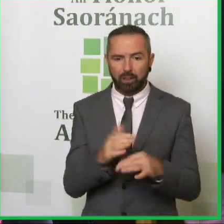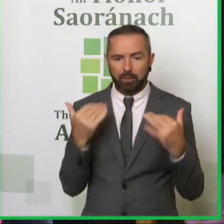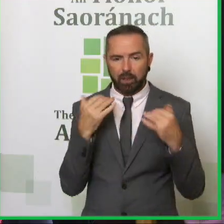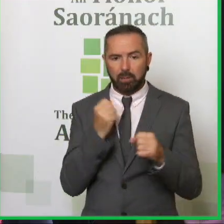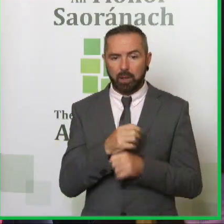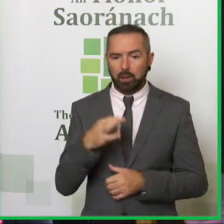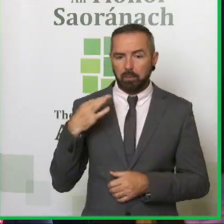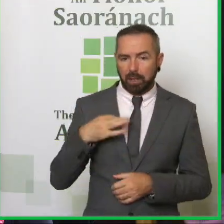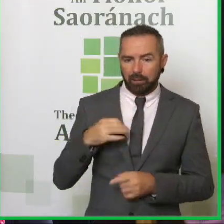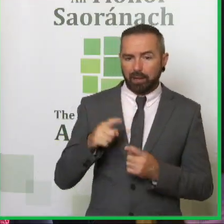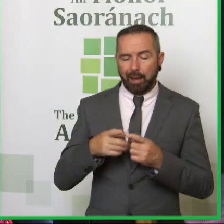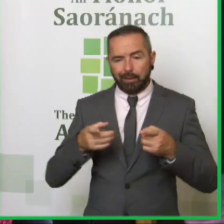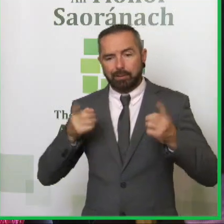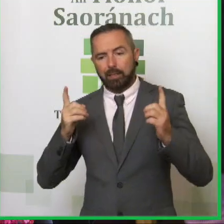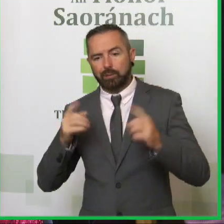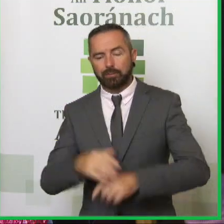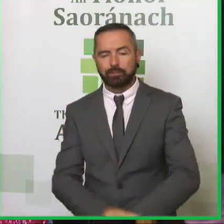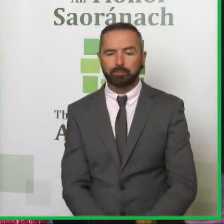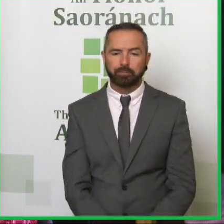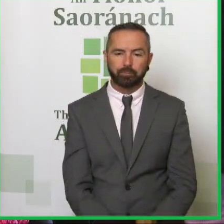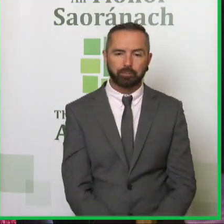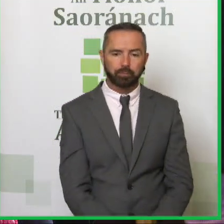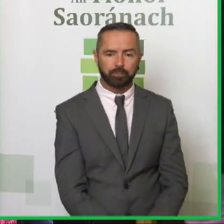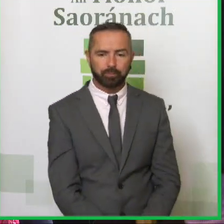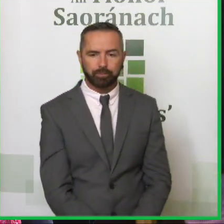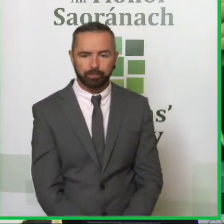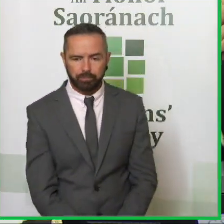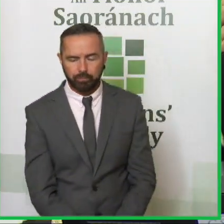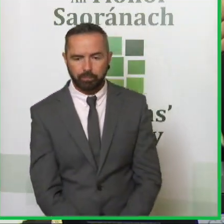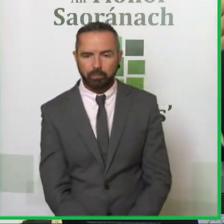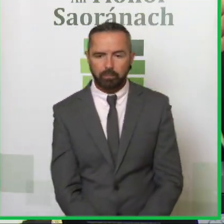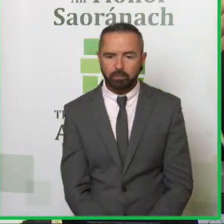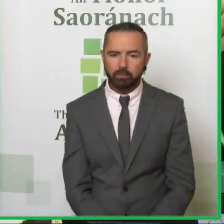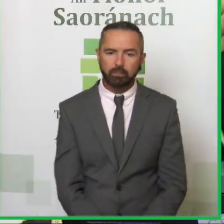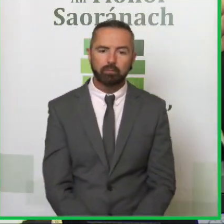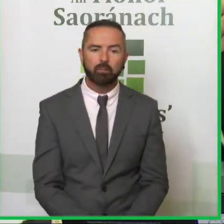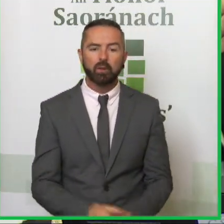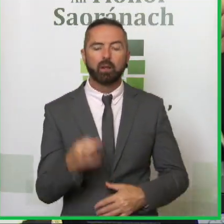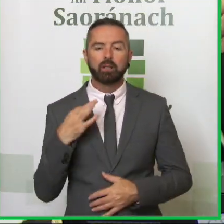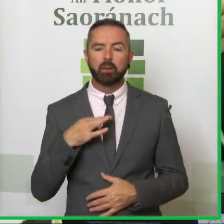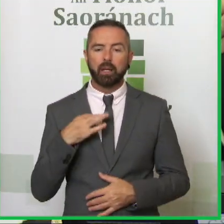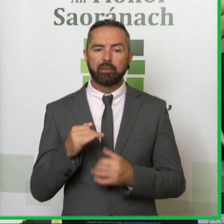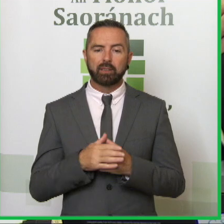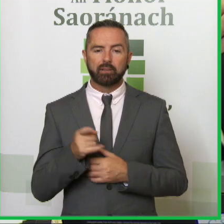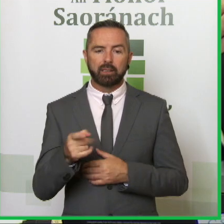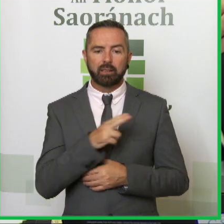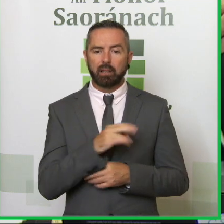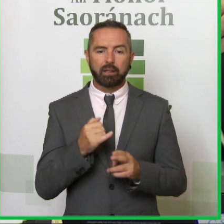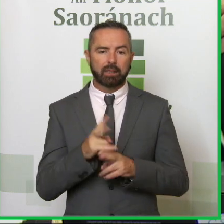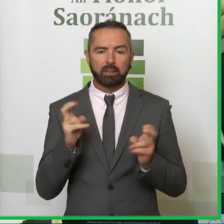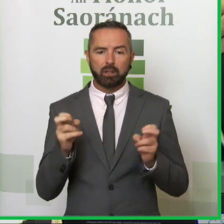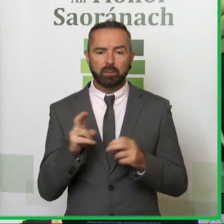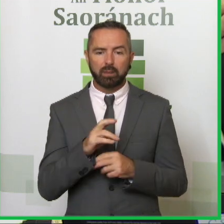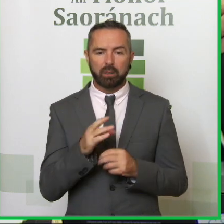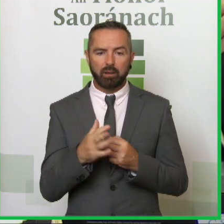the harms. Okay, I suppose that the benefits of these drugs is not within the terms of reference. Therefore, there wasn't either